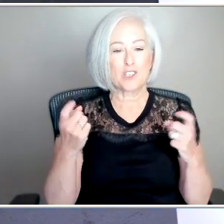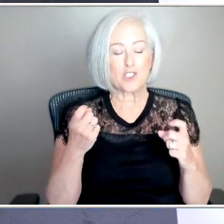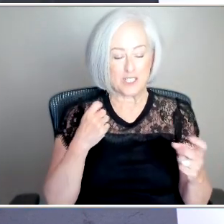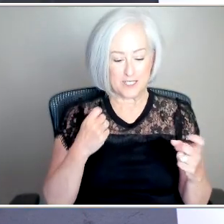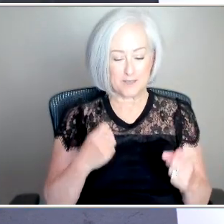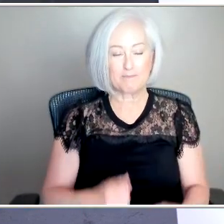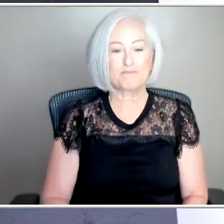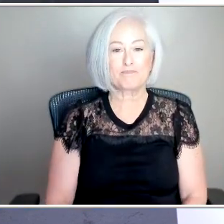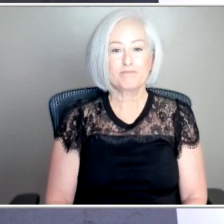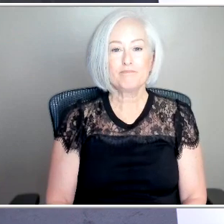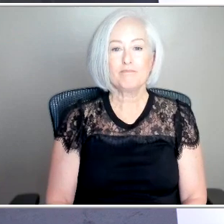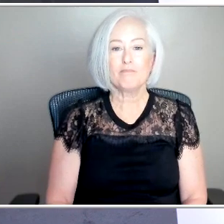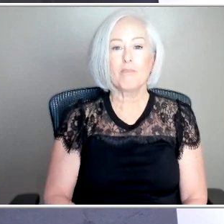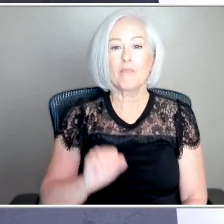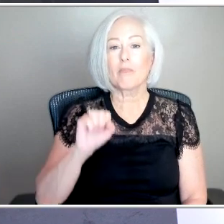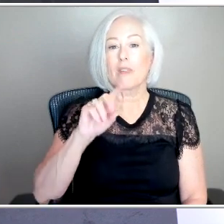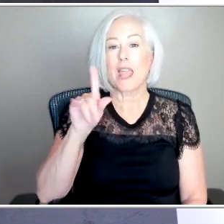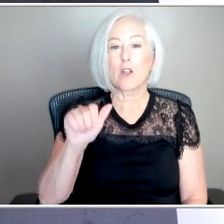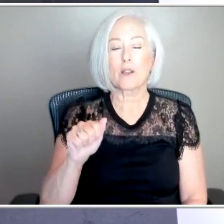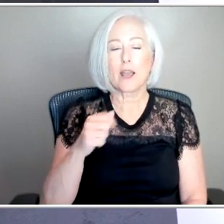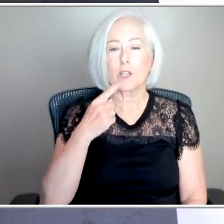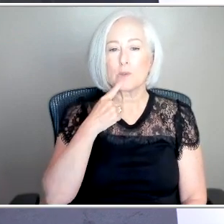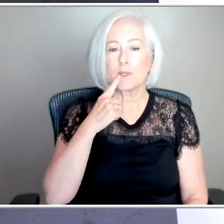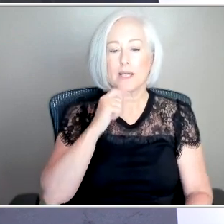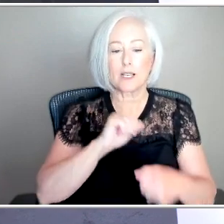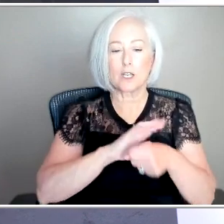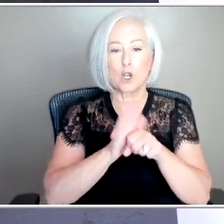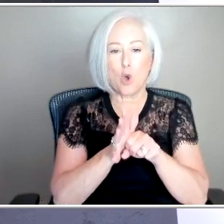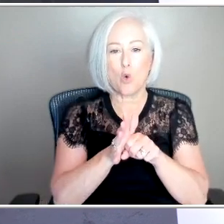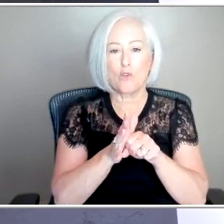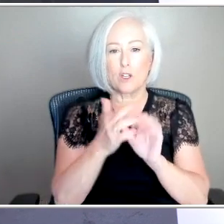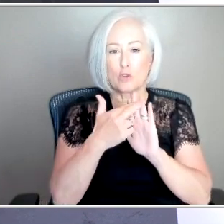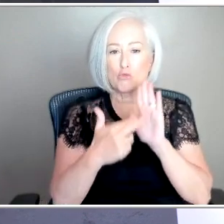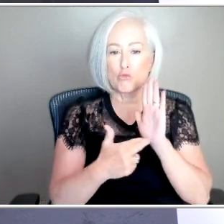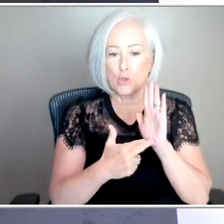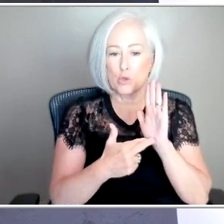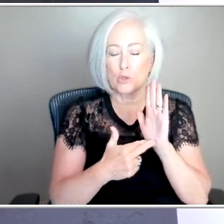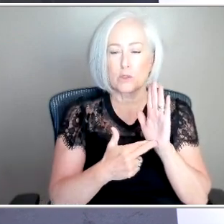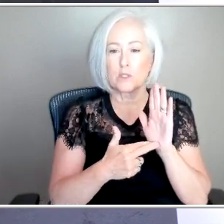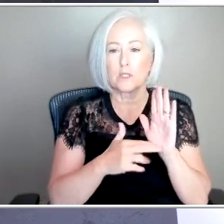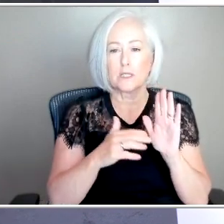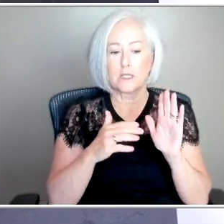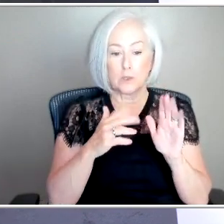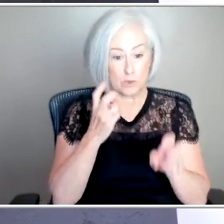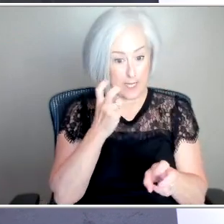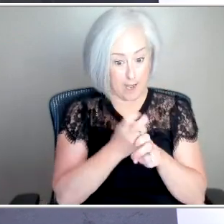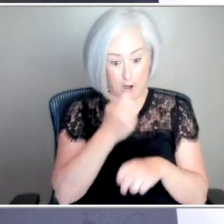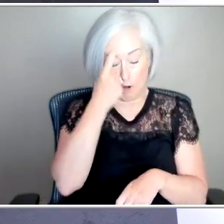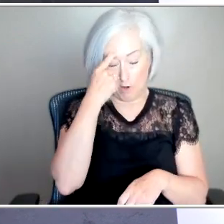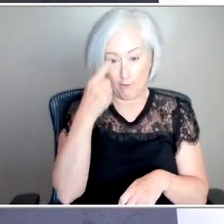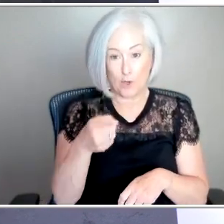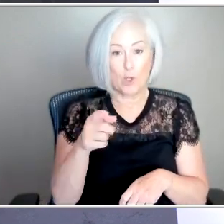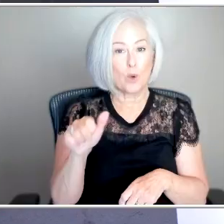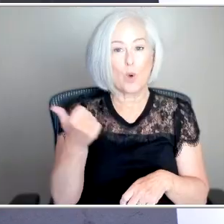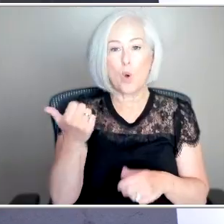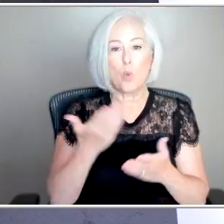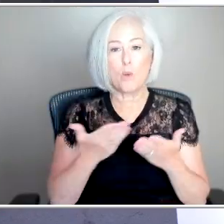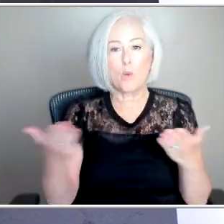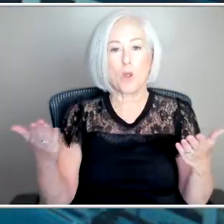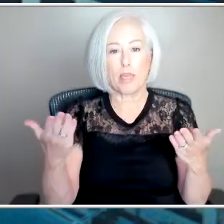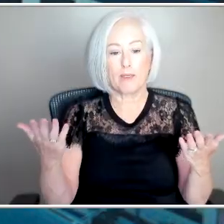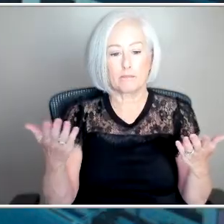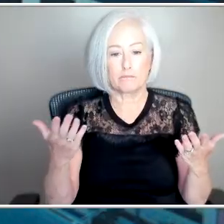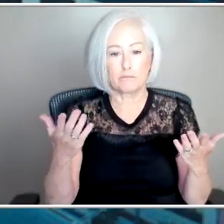COVID restrictions. How difficult did that make things for you, or was that just another thing you had to deal with? It